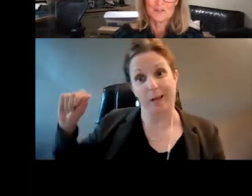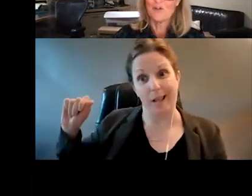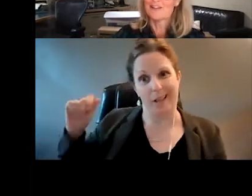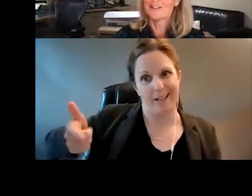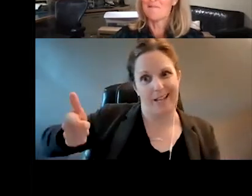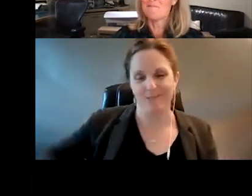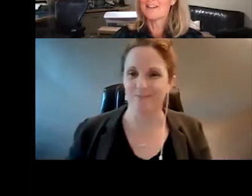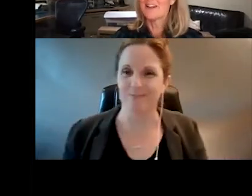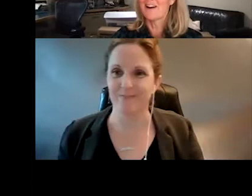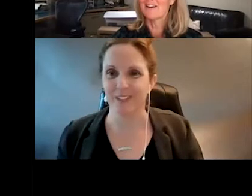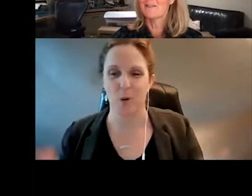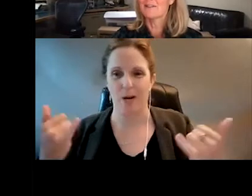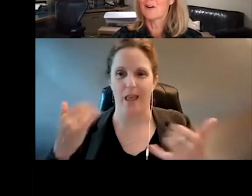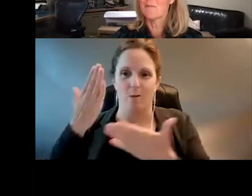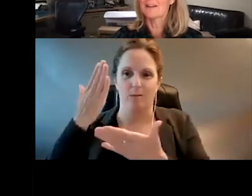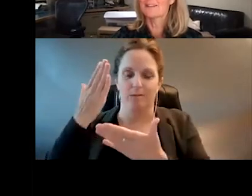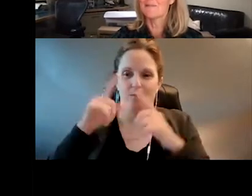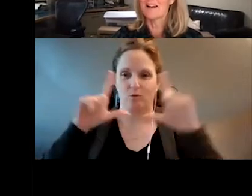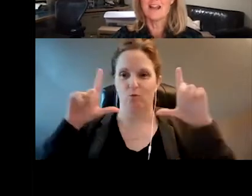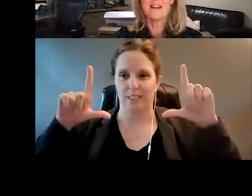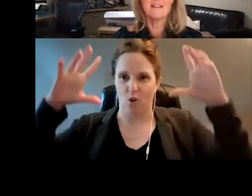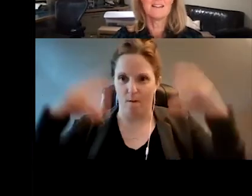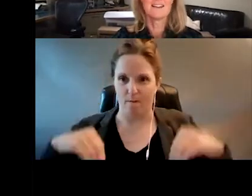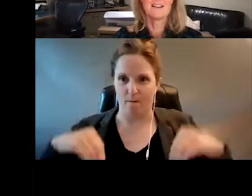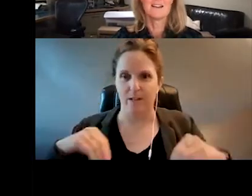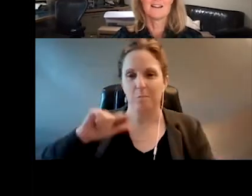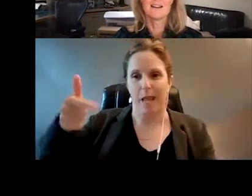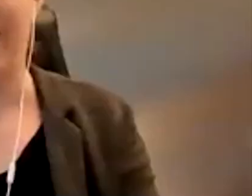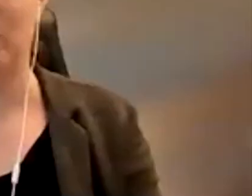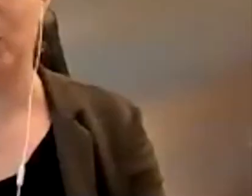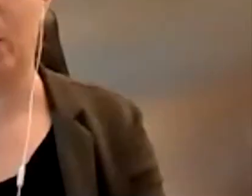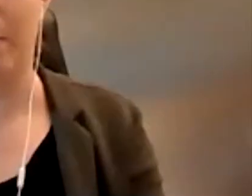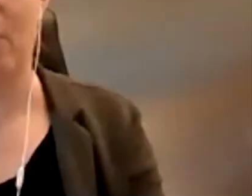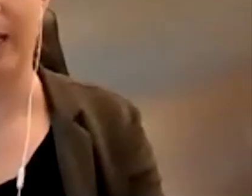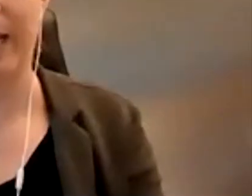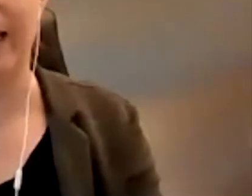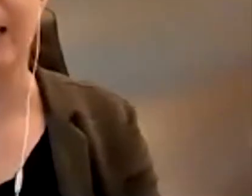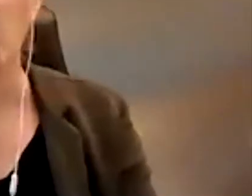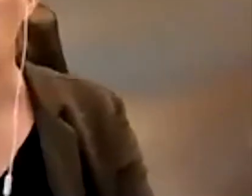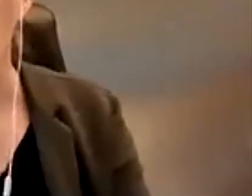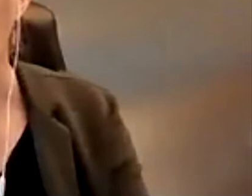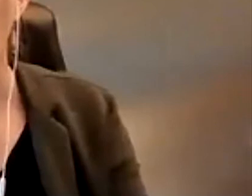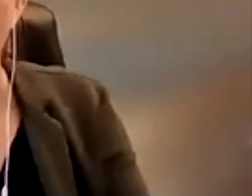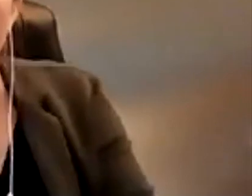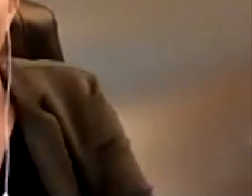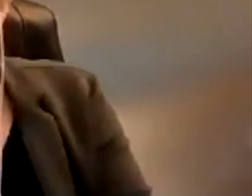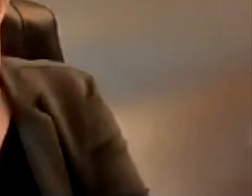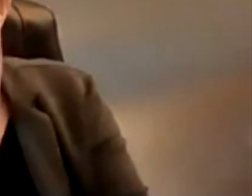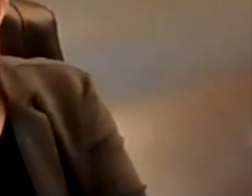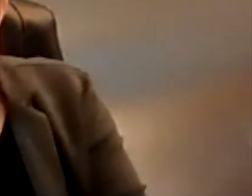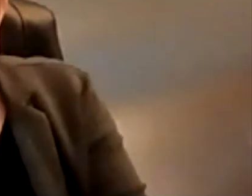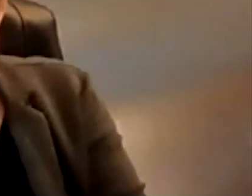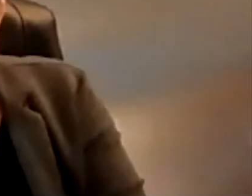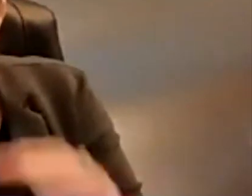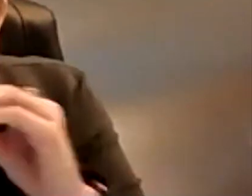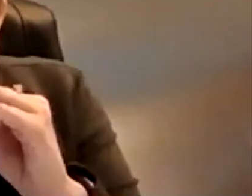people's psychiatric rehabilitation care. So I want to thank you all, and be happy for